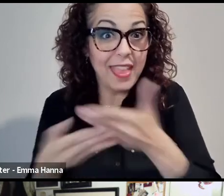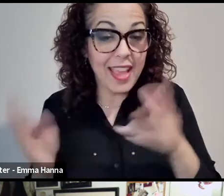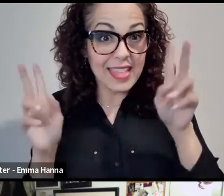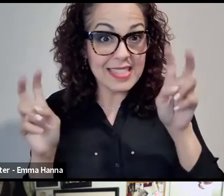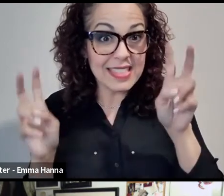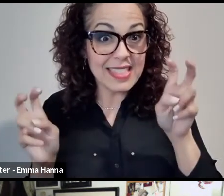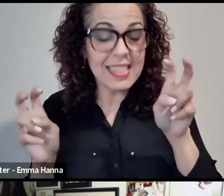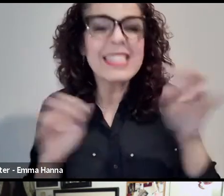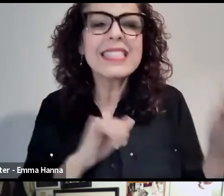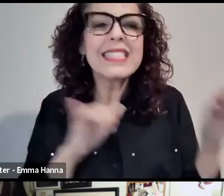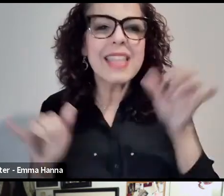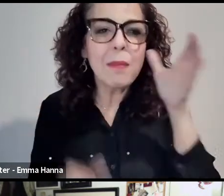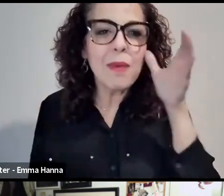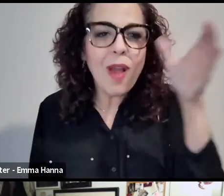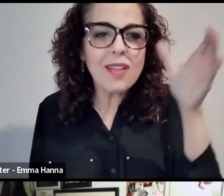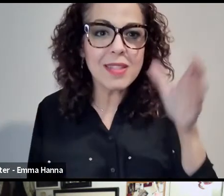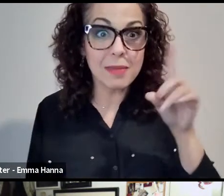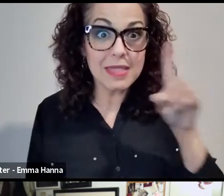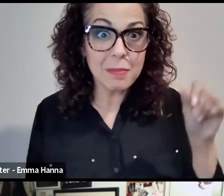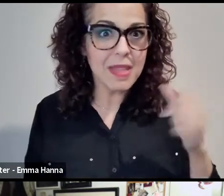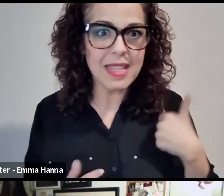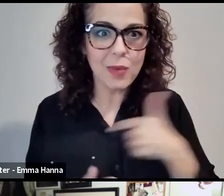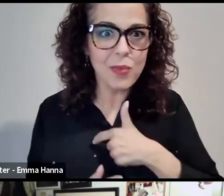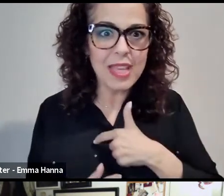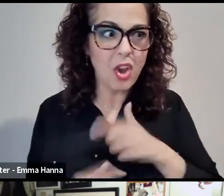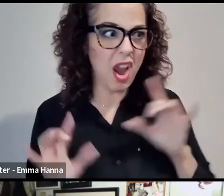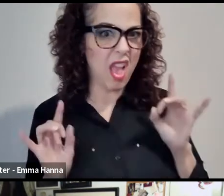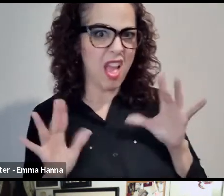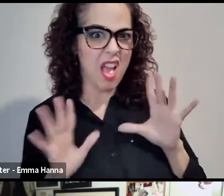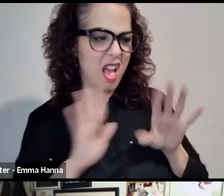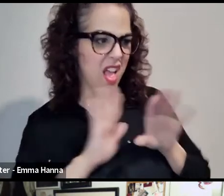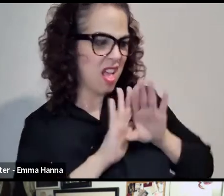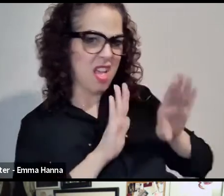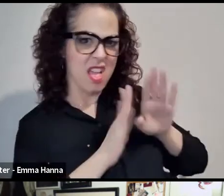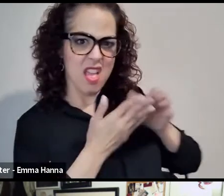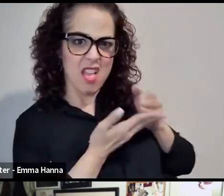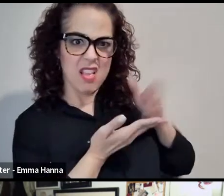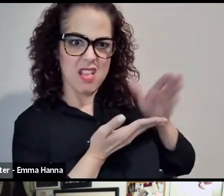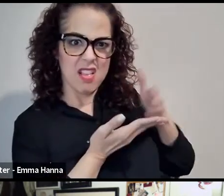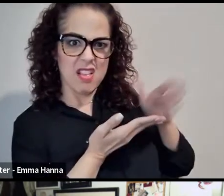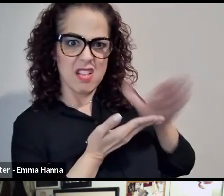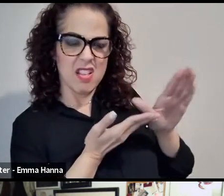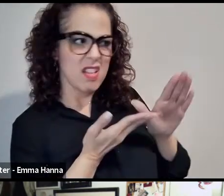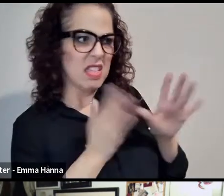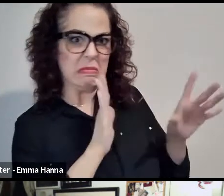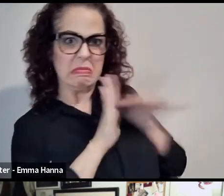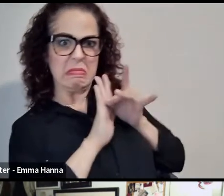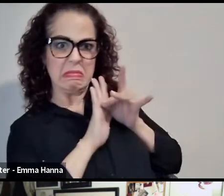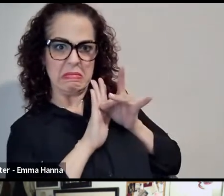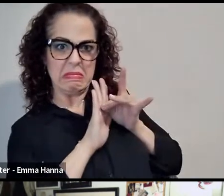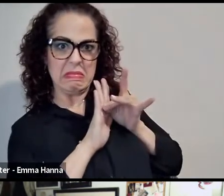infectious, that we're a threat to have around, that somehow being around us is going to